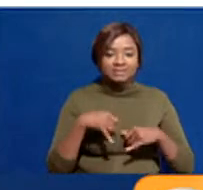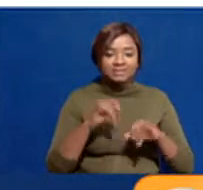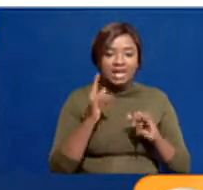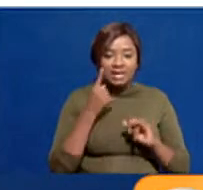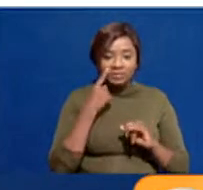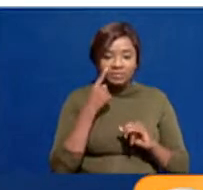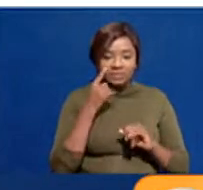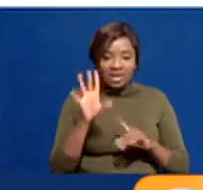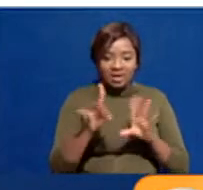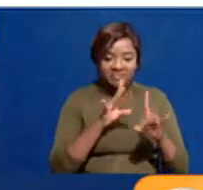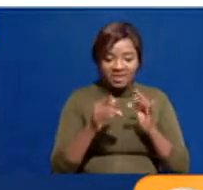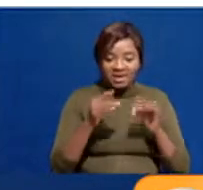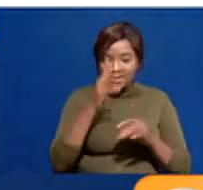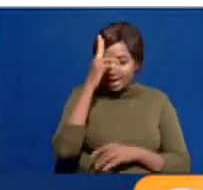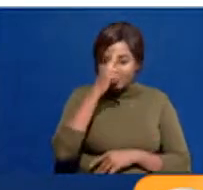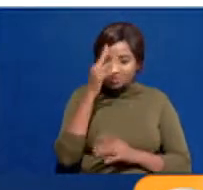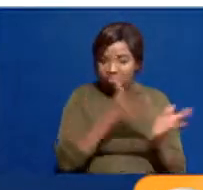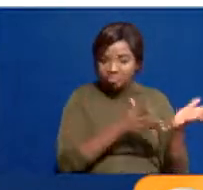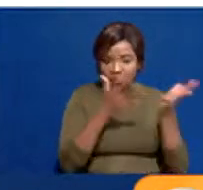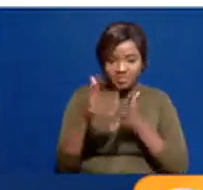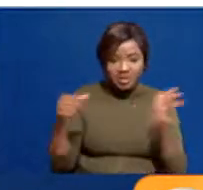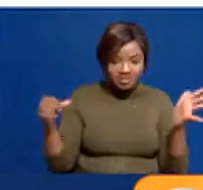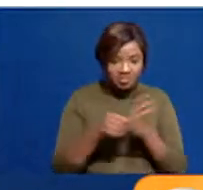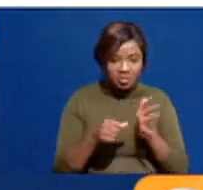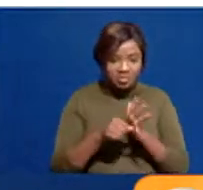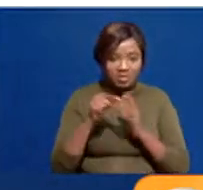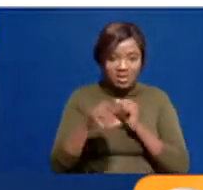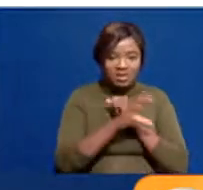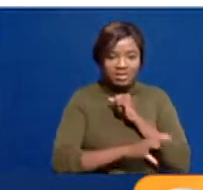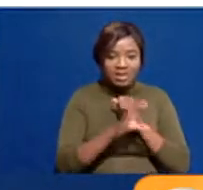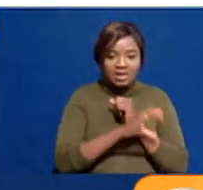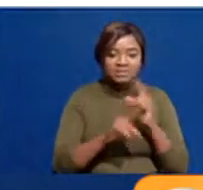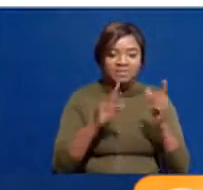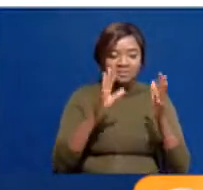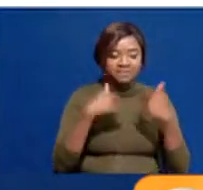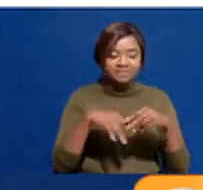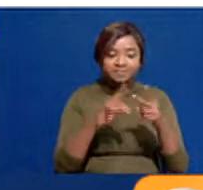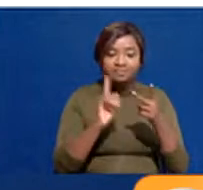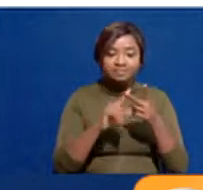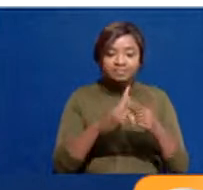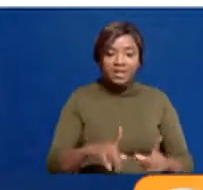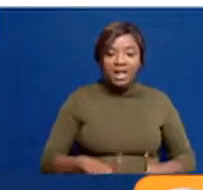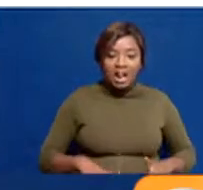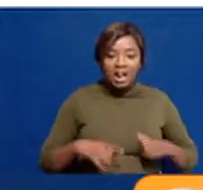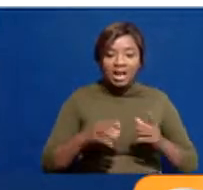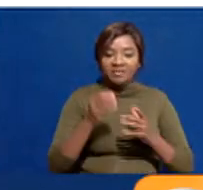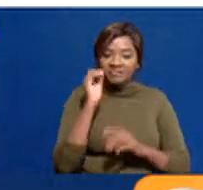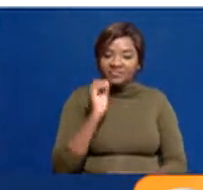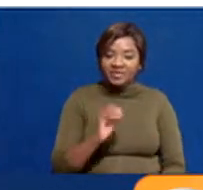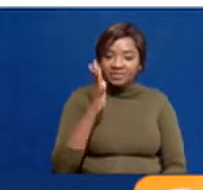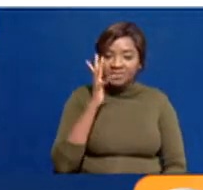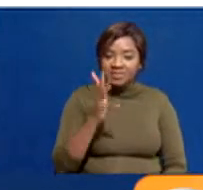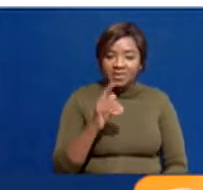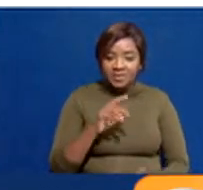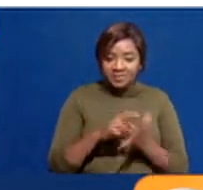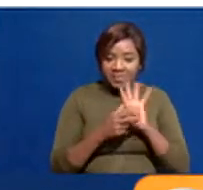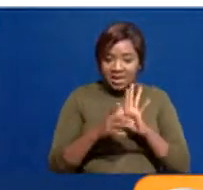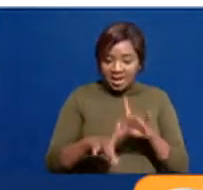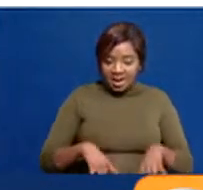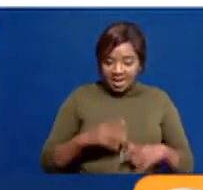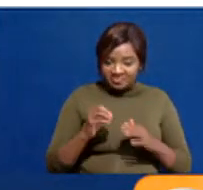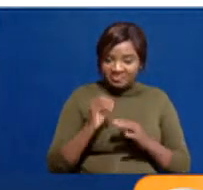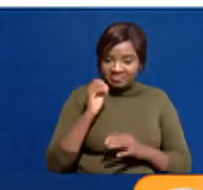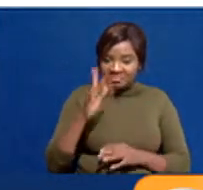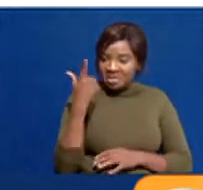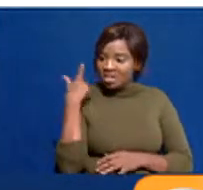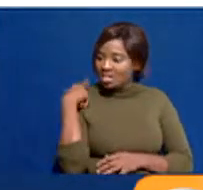for a reason to bring chaos in this country. Second, the issue of cost of living. The cost of living did not start going up